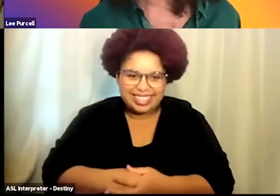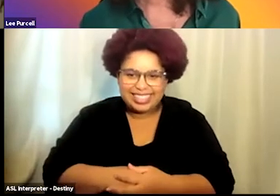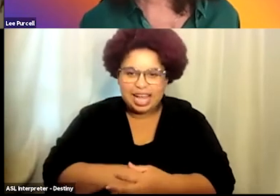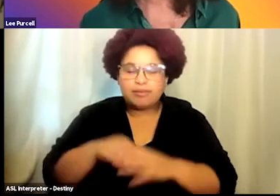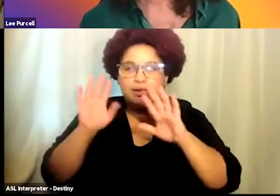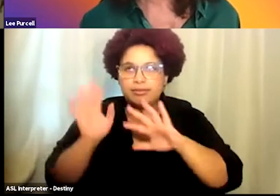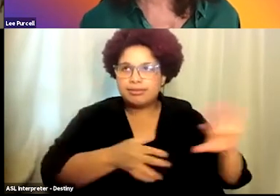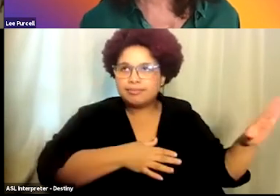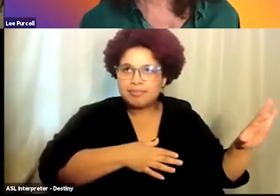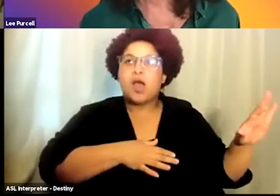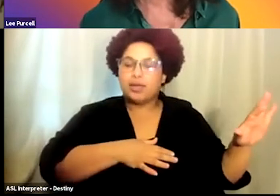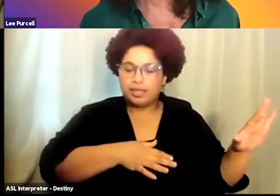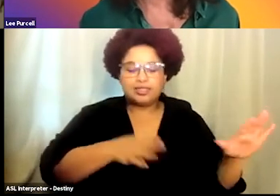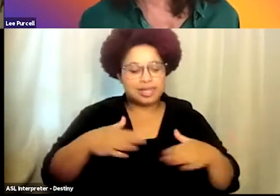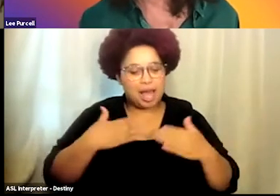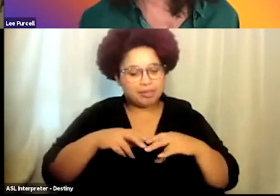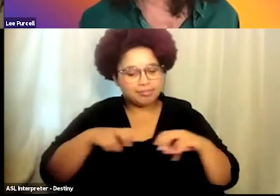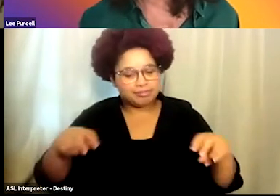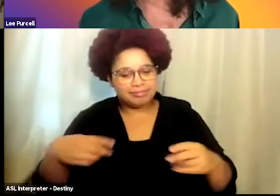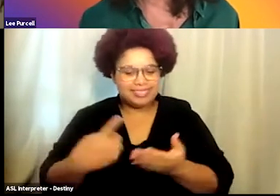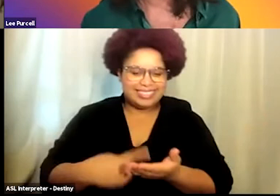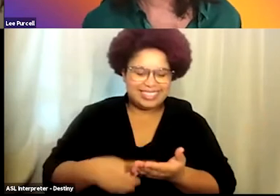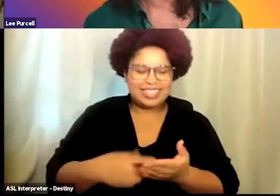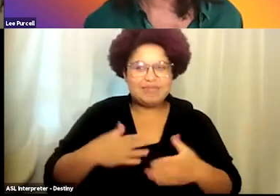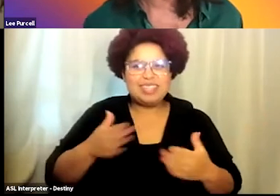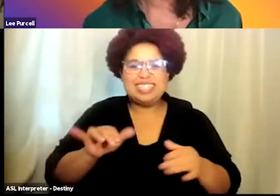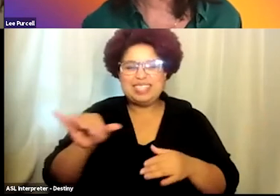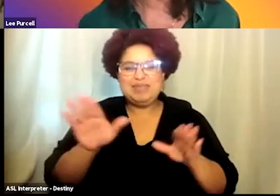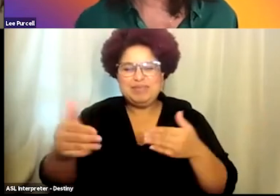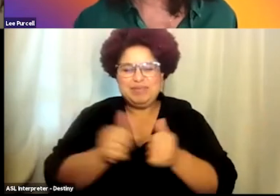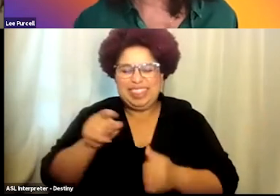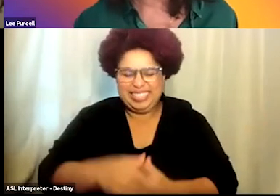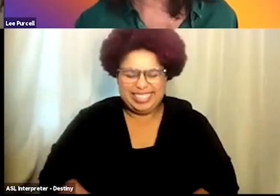awe and just be happy in the same room with you. But